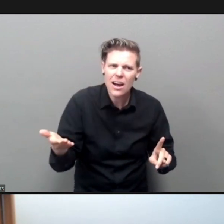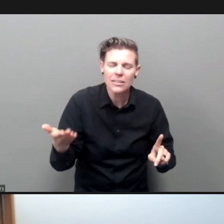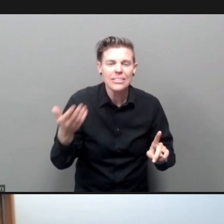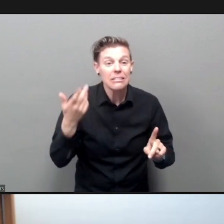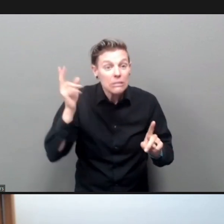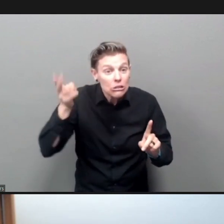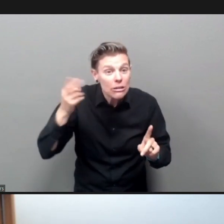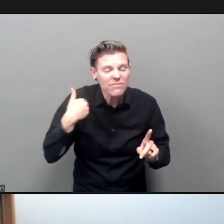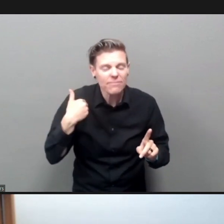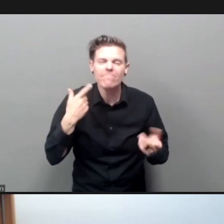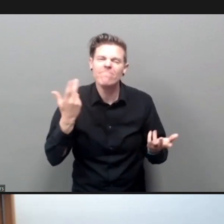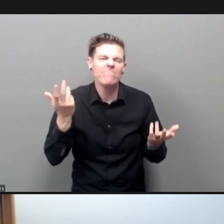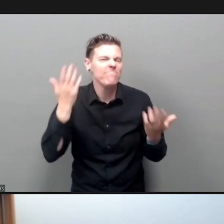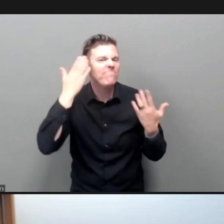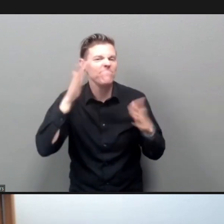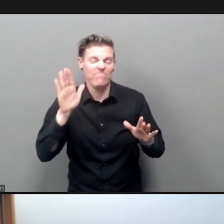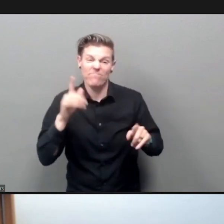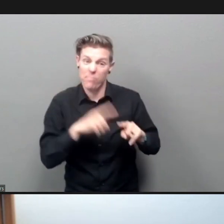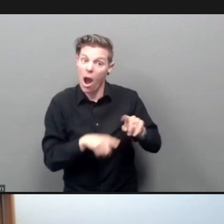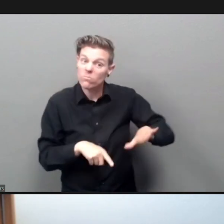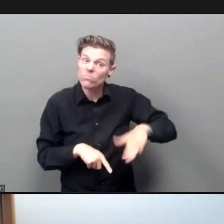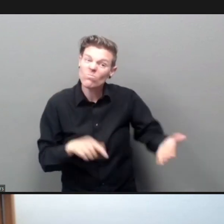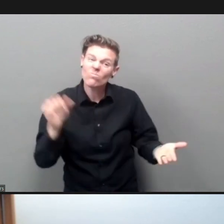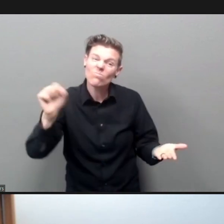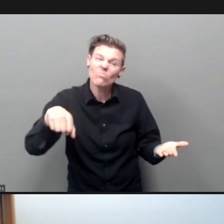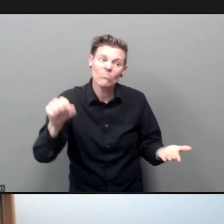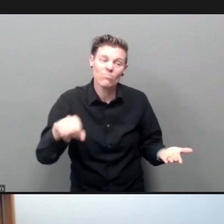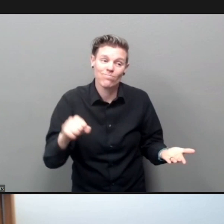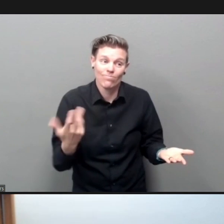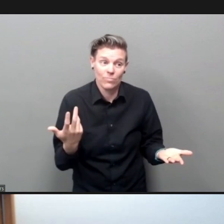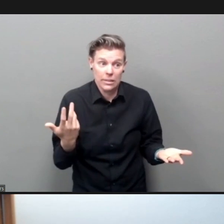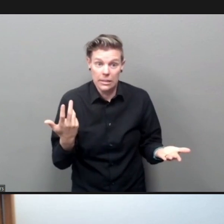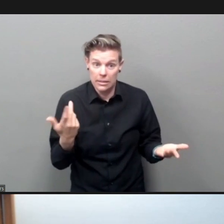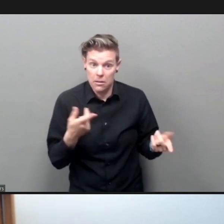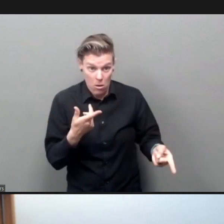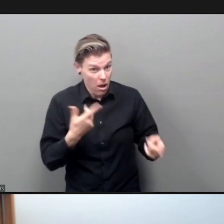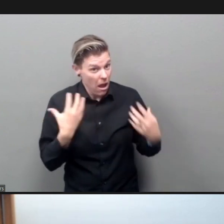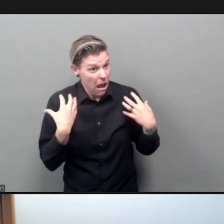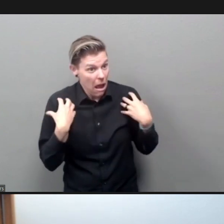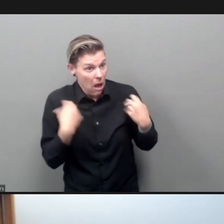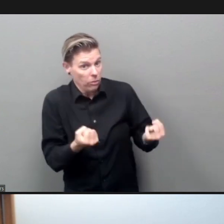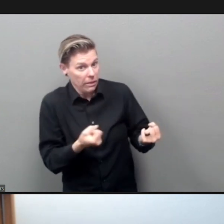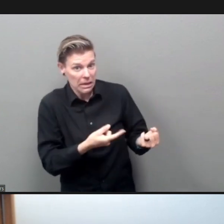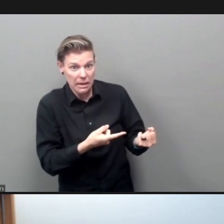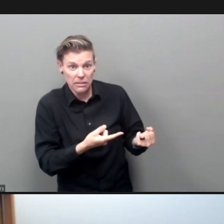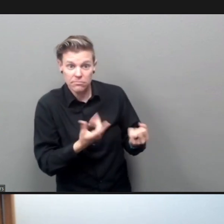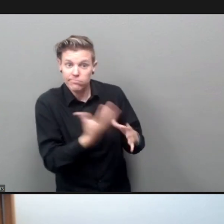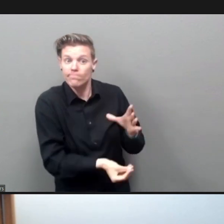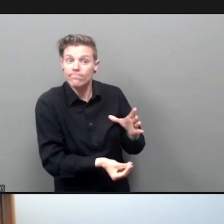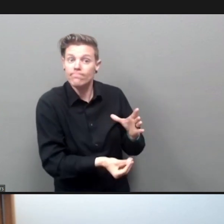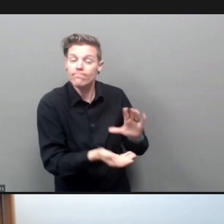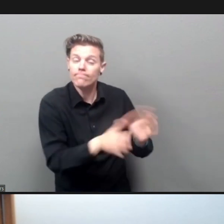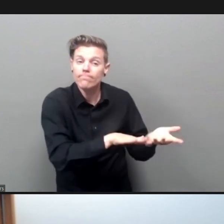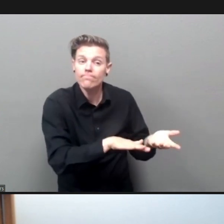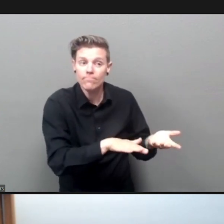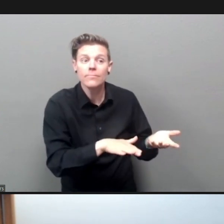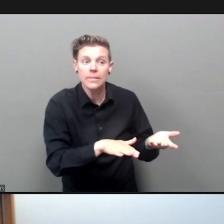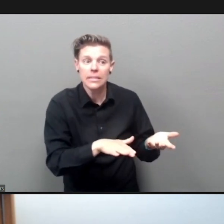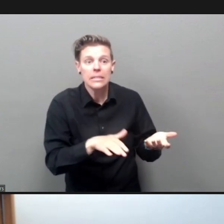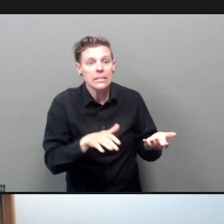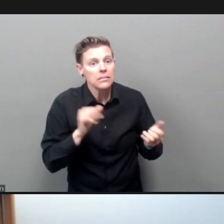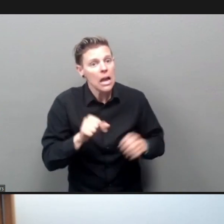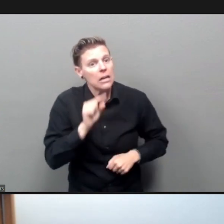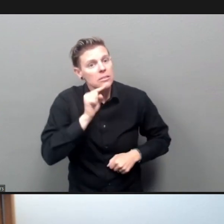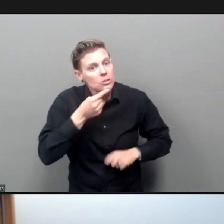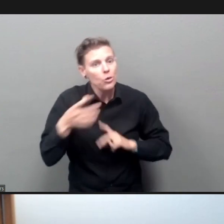that children, healthy children, aren't immune from severe COVID and even death. And those cases have been seen around